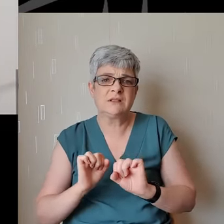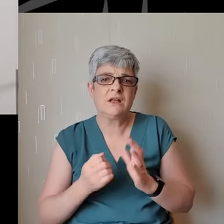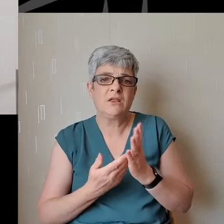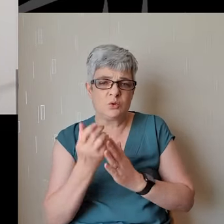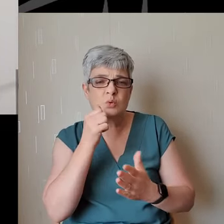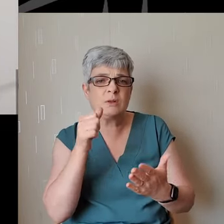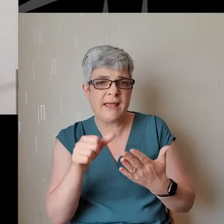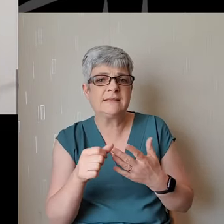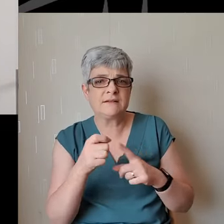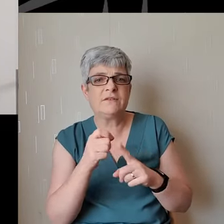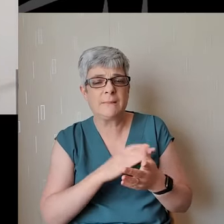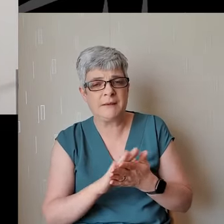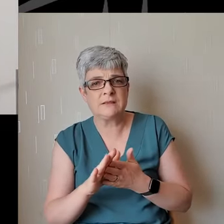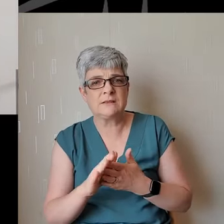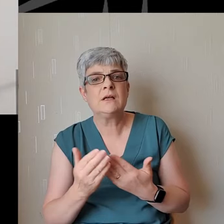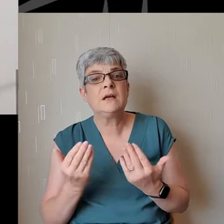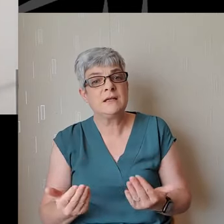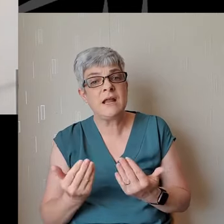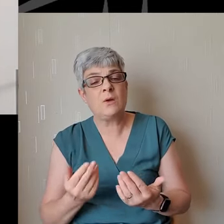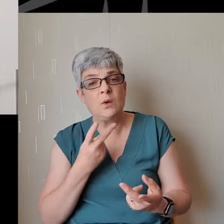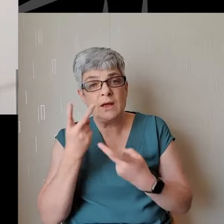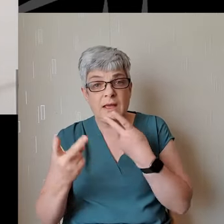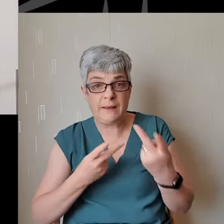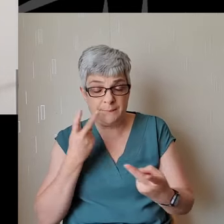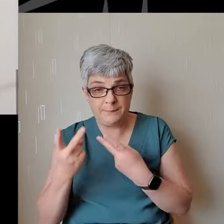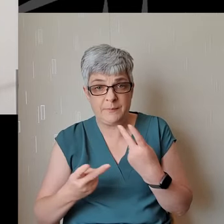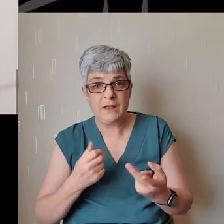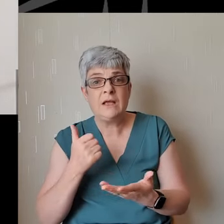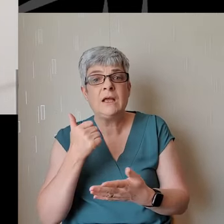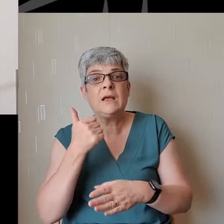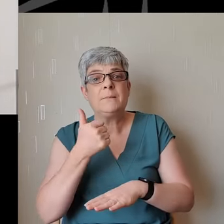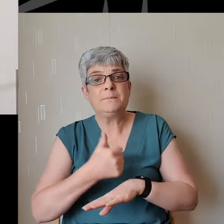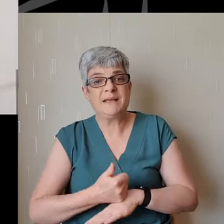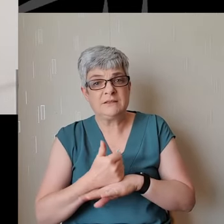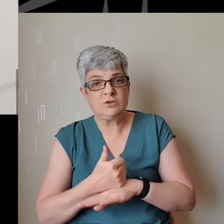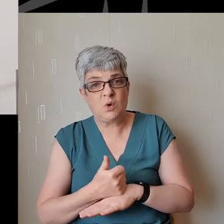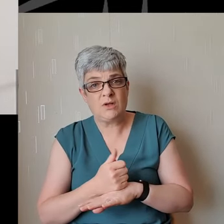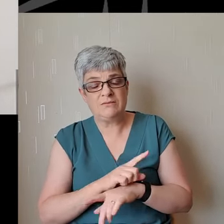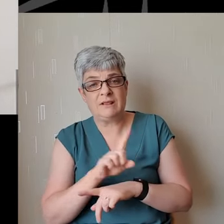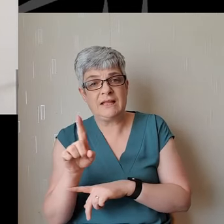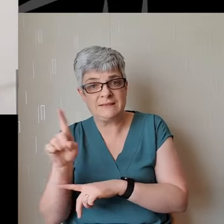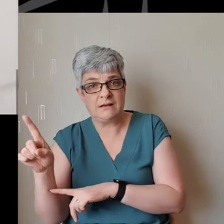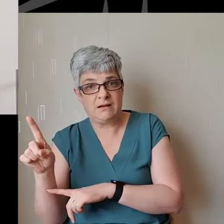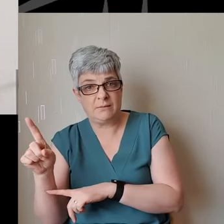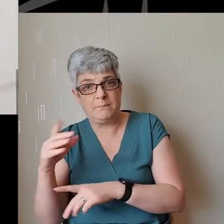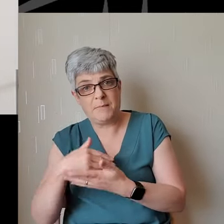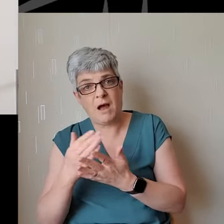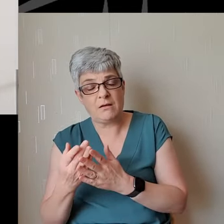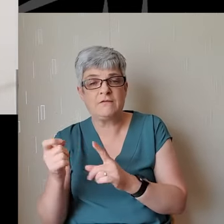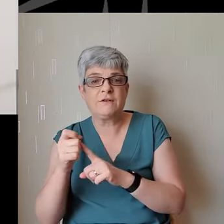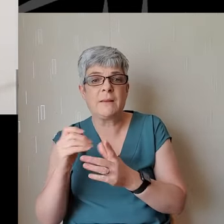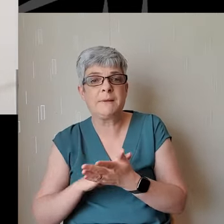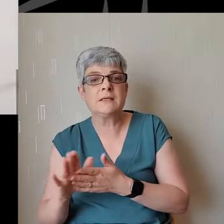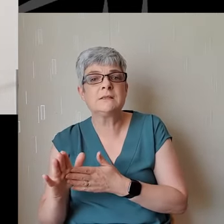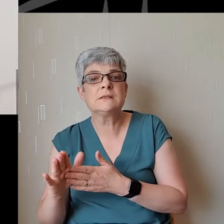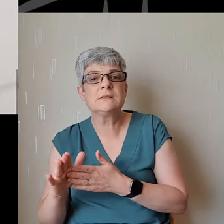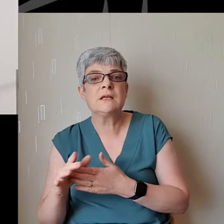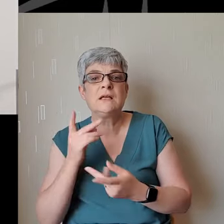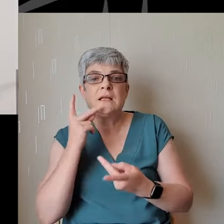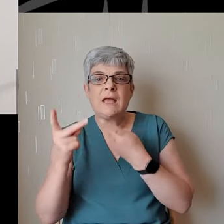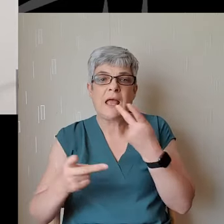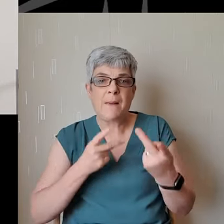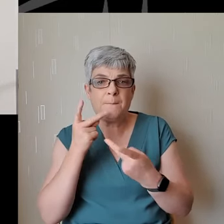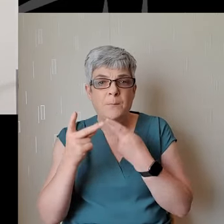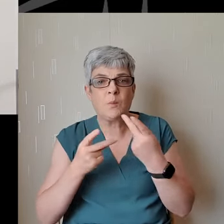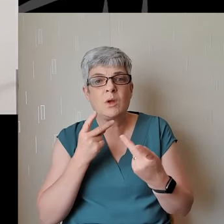Philippians, and we now sing a hymn that is based on just a slightly later passage in Philippians than Janice read, the hymn, All I Once